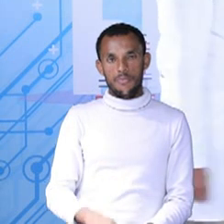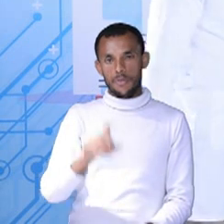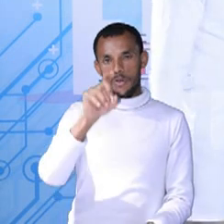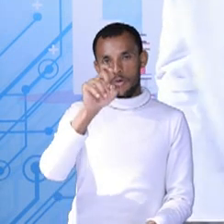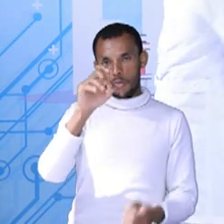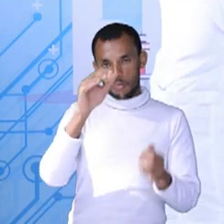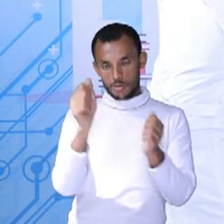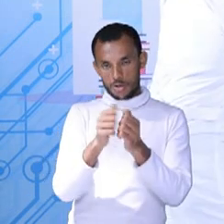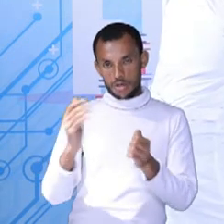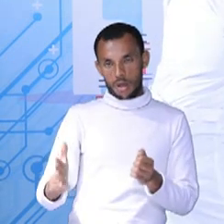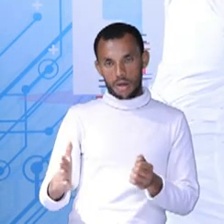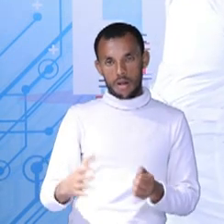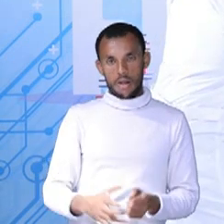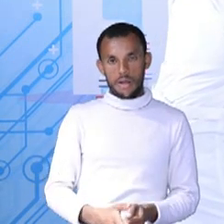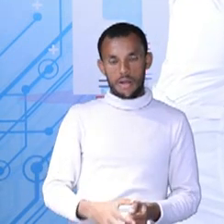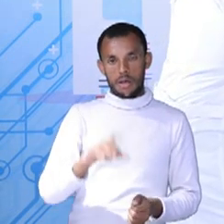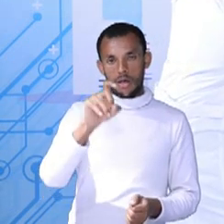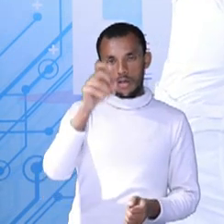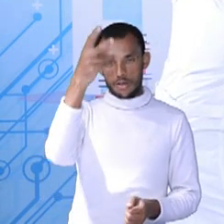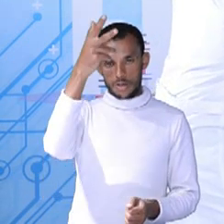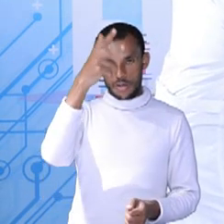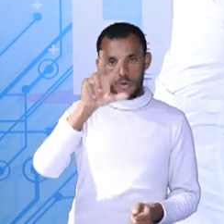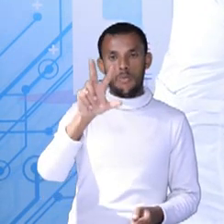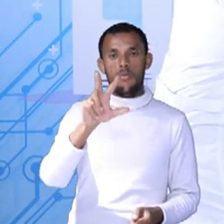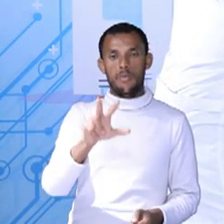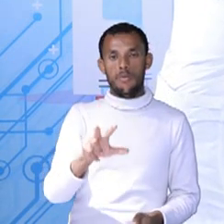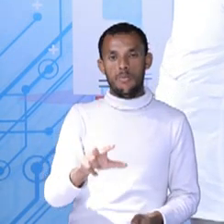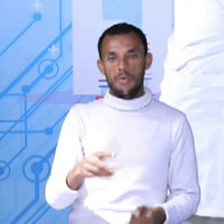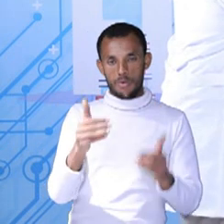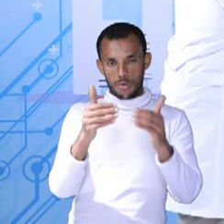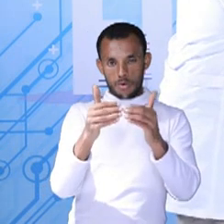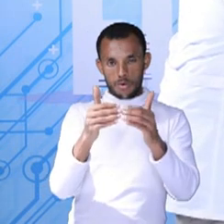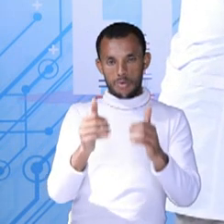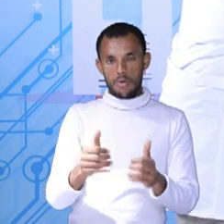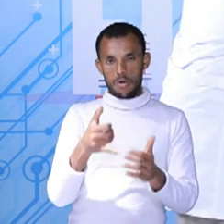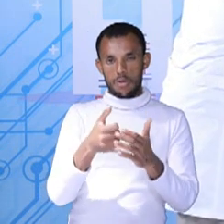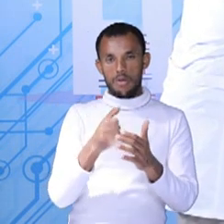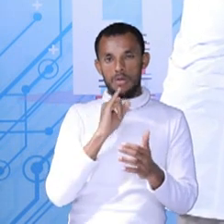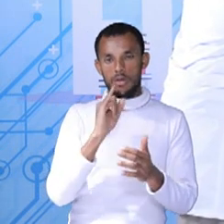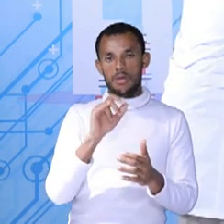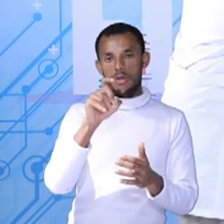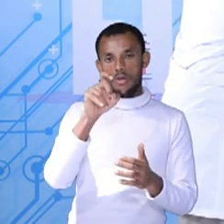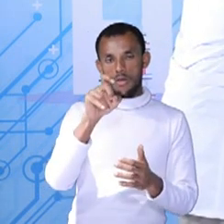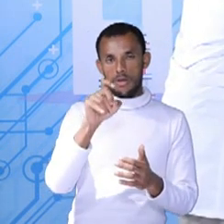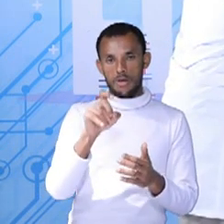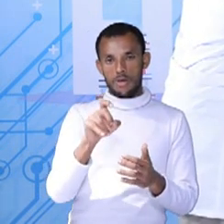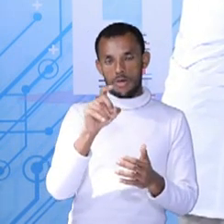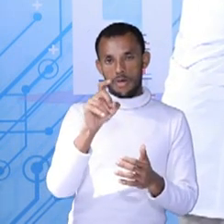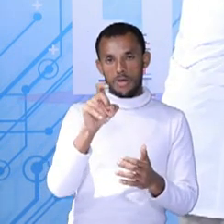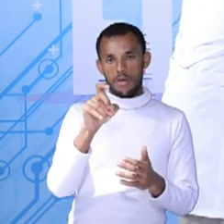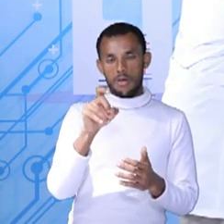Square both sides. X cubed is equal to, it is x, this is